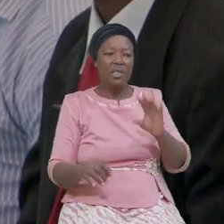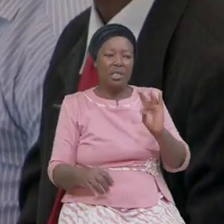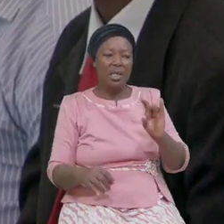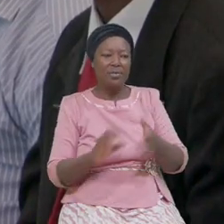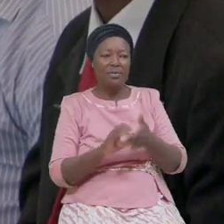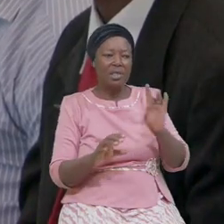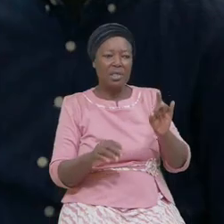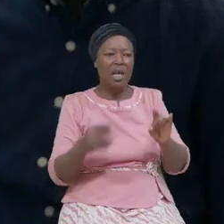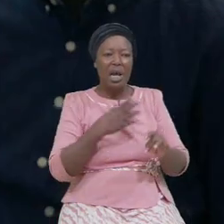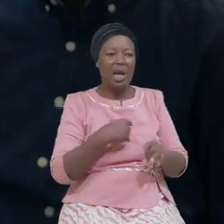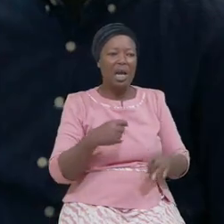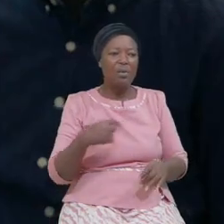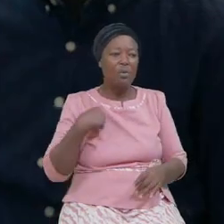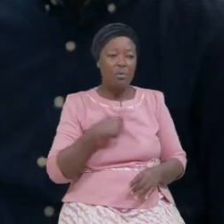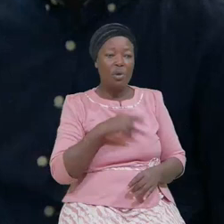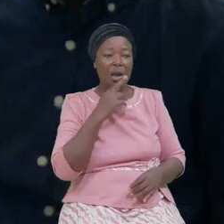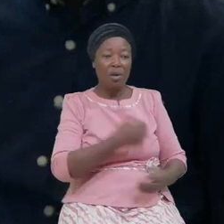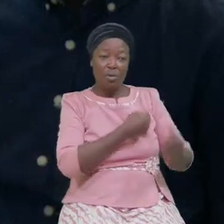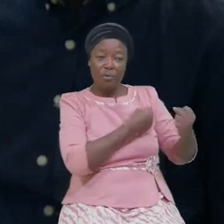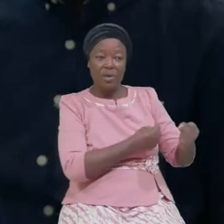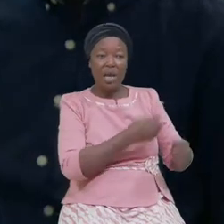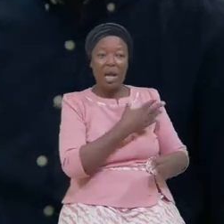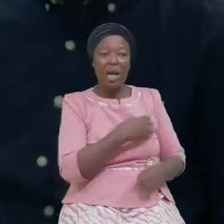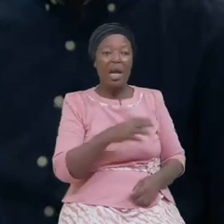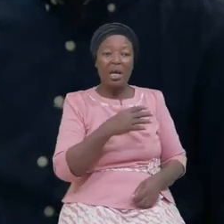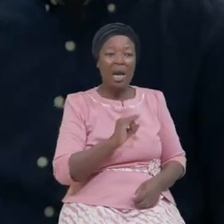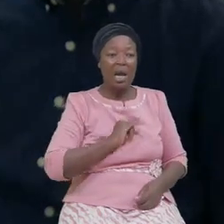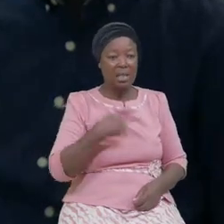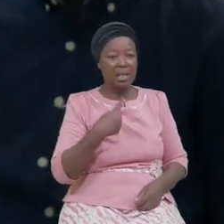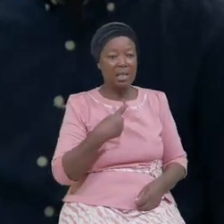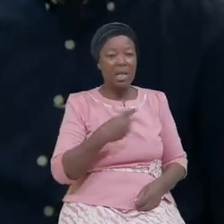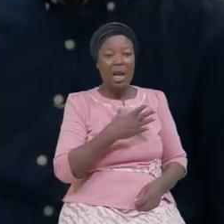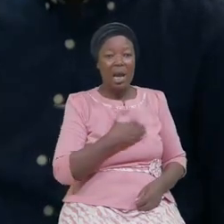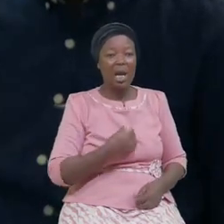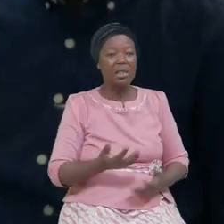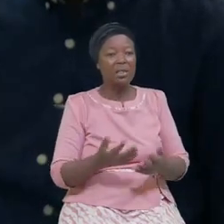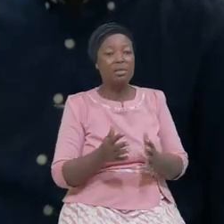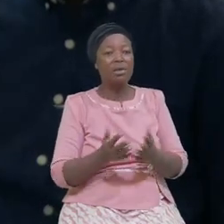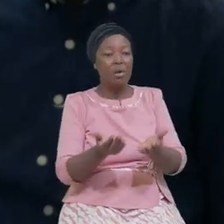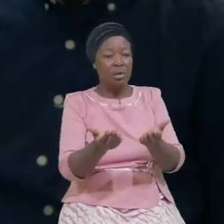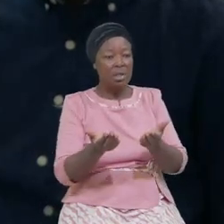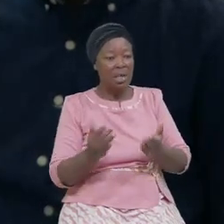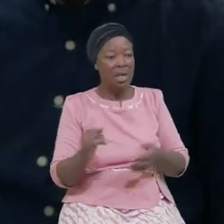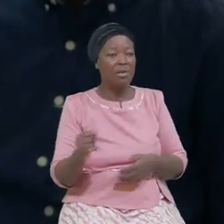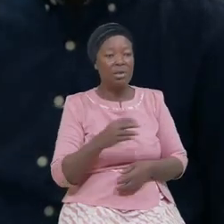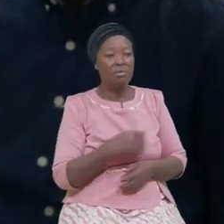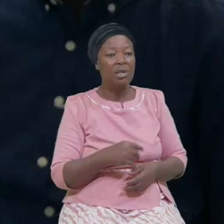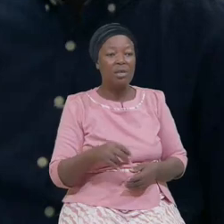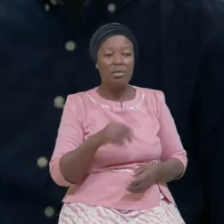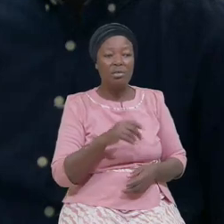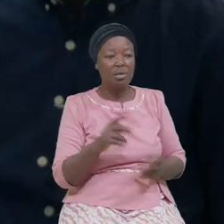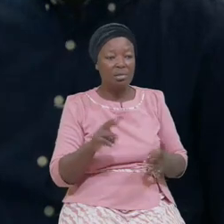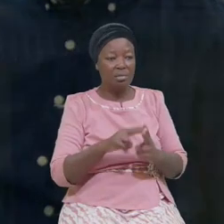Verse 8, and we're confident, I say, I'm willing rather to be absent from the